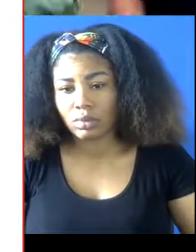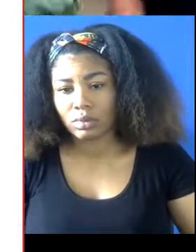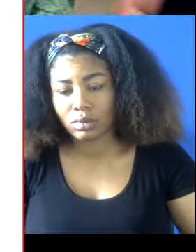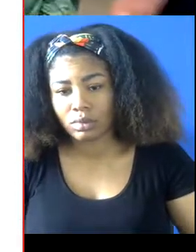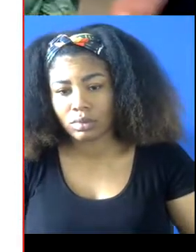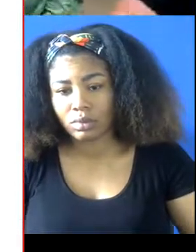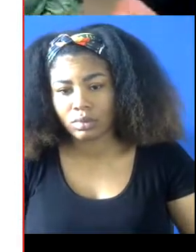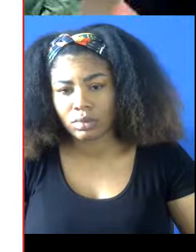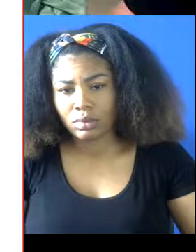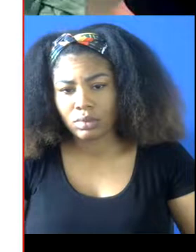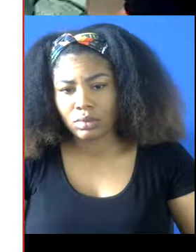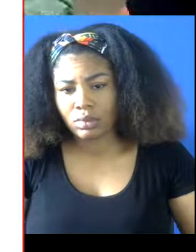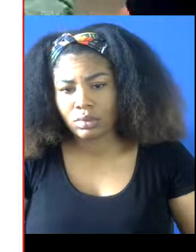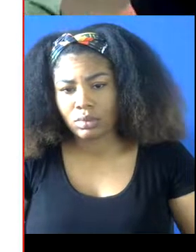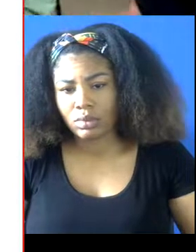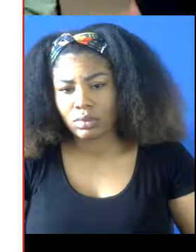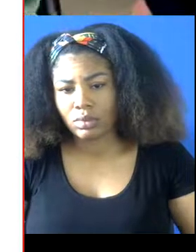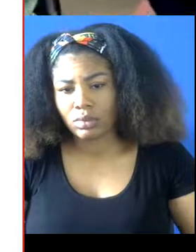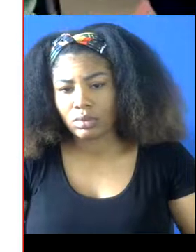Mhm.